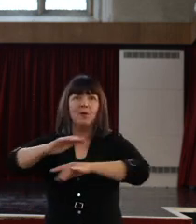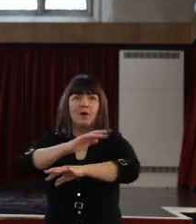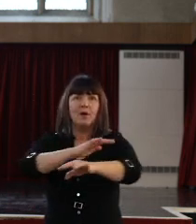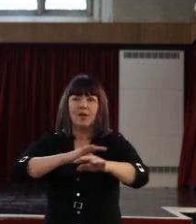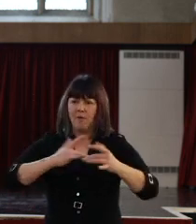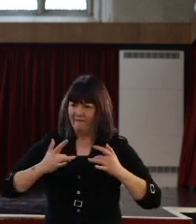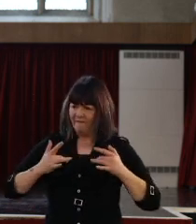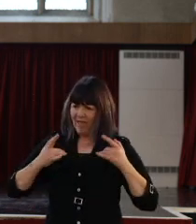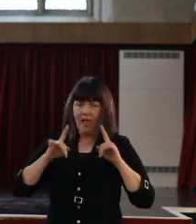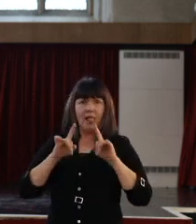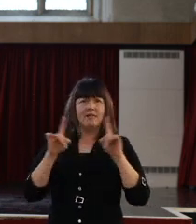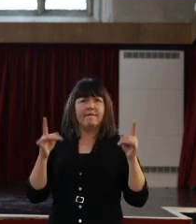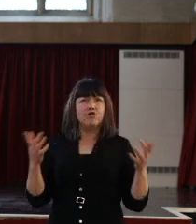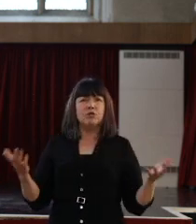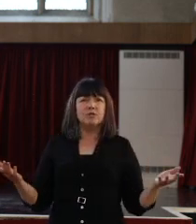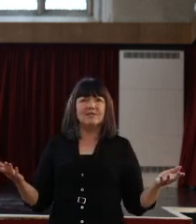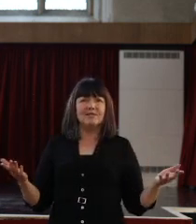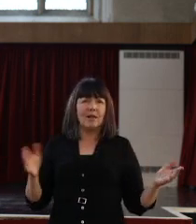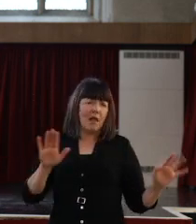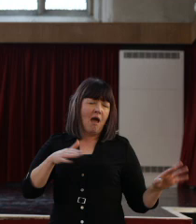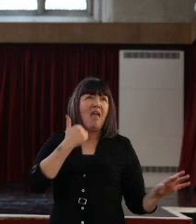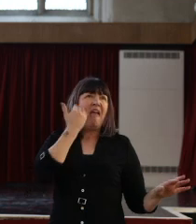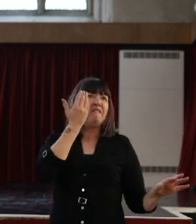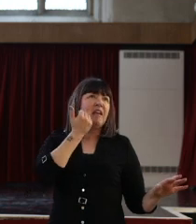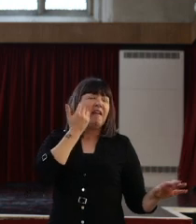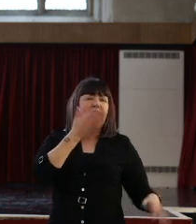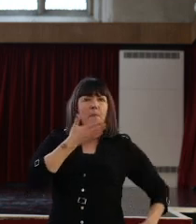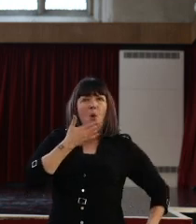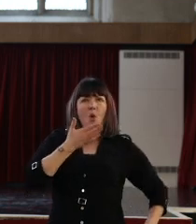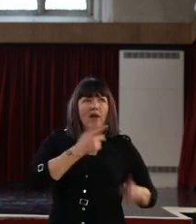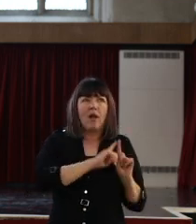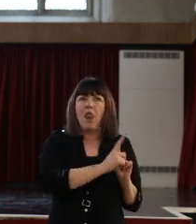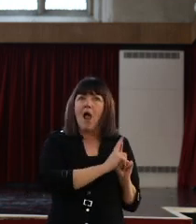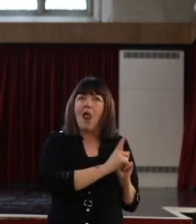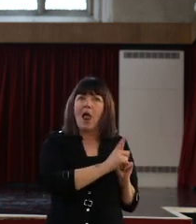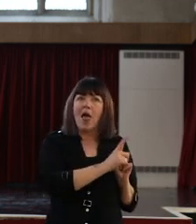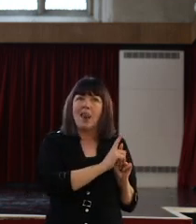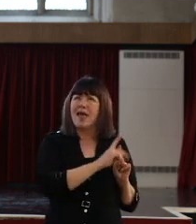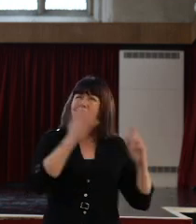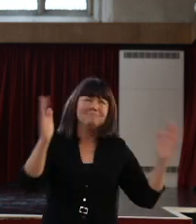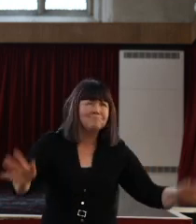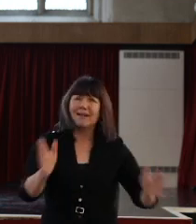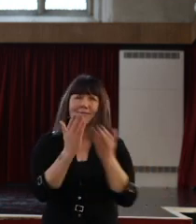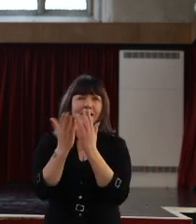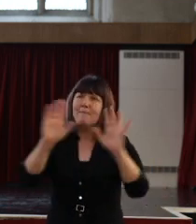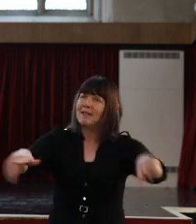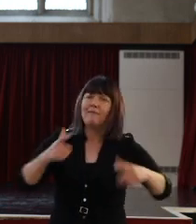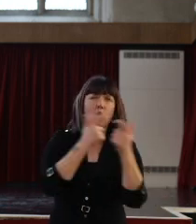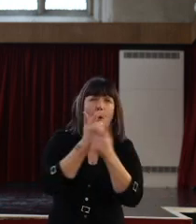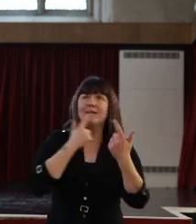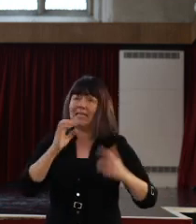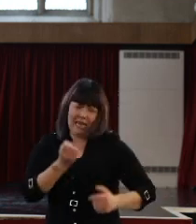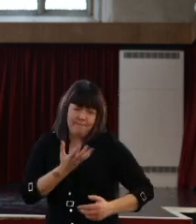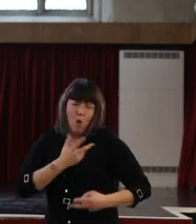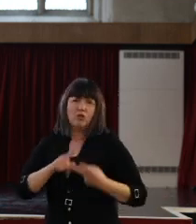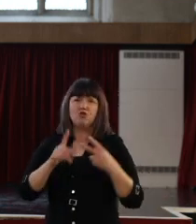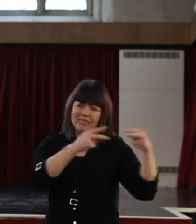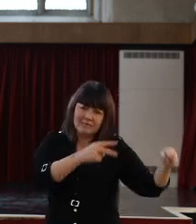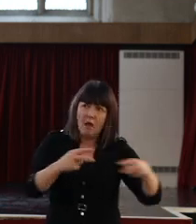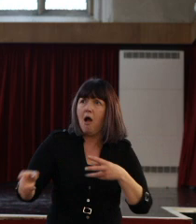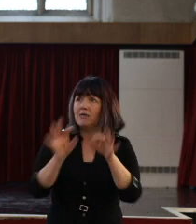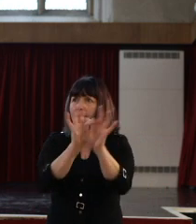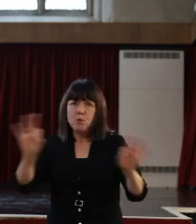ourselves, away from the boring and the everyday. And whether it's comedy, drama, dance, music, poetry, film, art, and